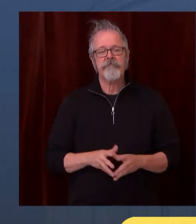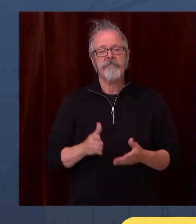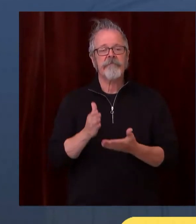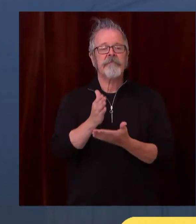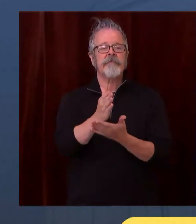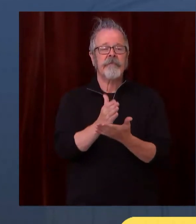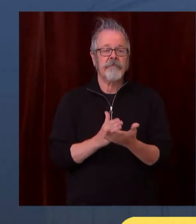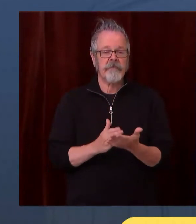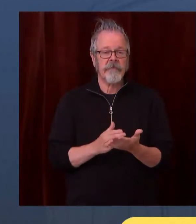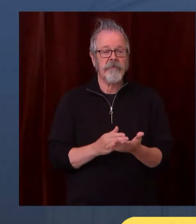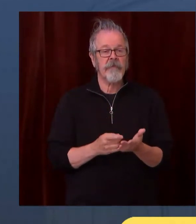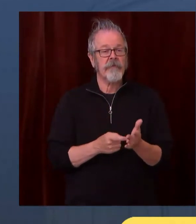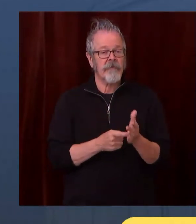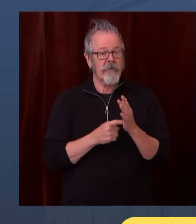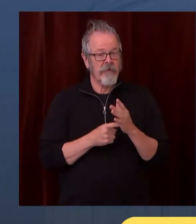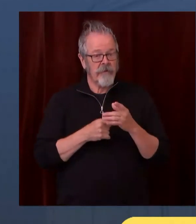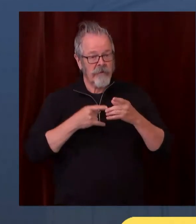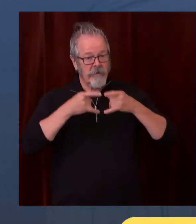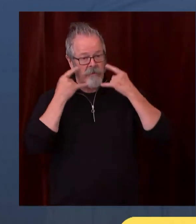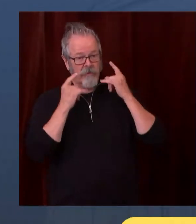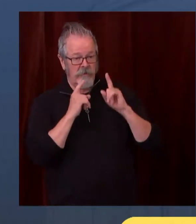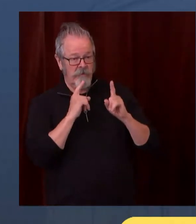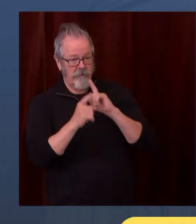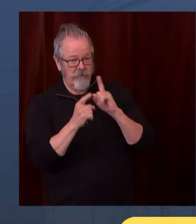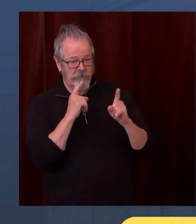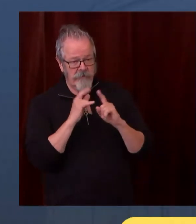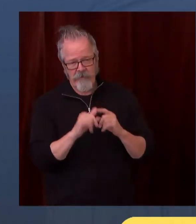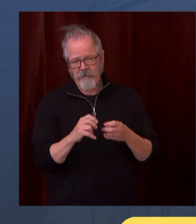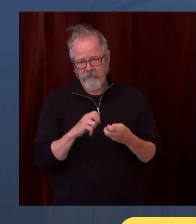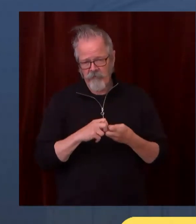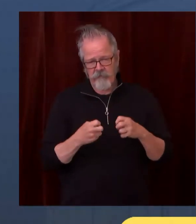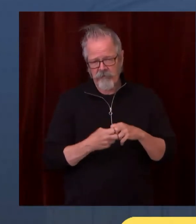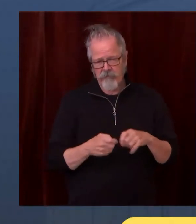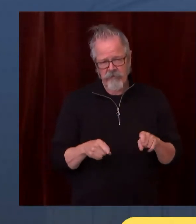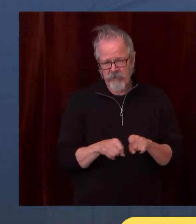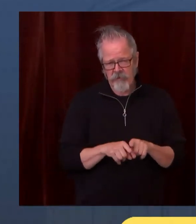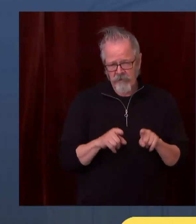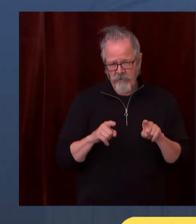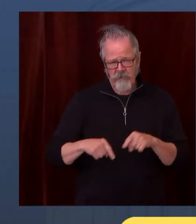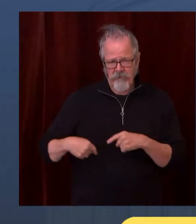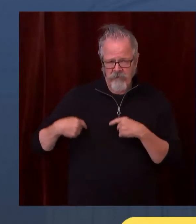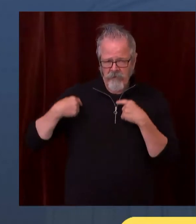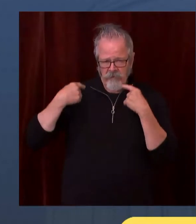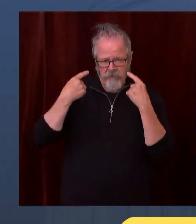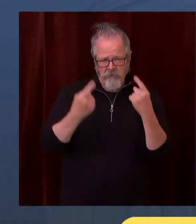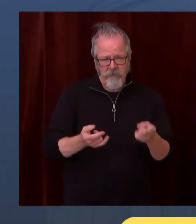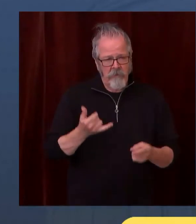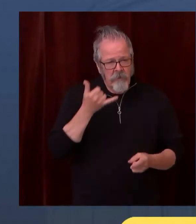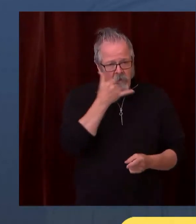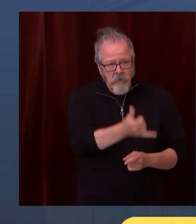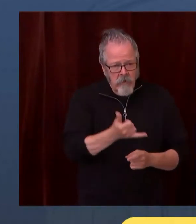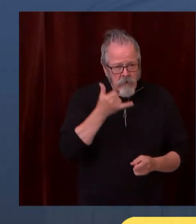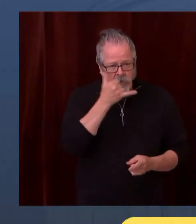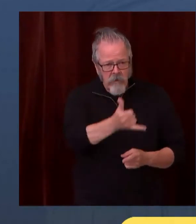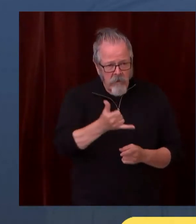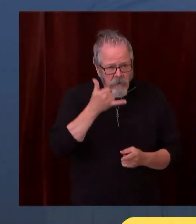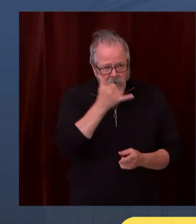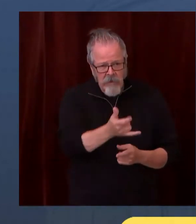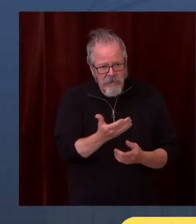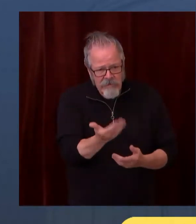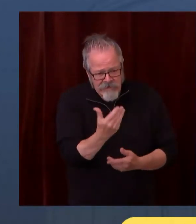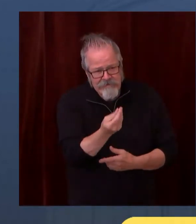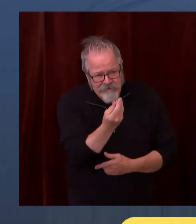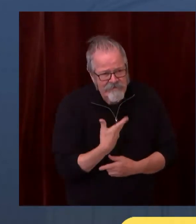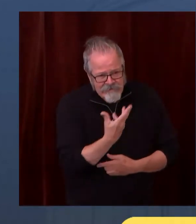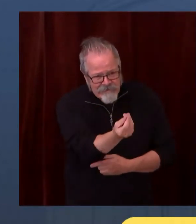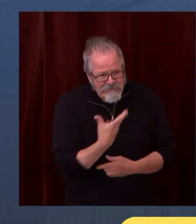Jerry, would you like to ask a follow-up? Yes, please. Thank you. The Governor, on the Postal Service, I wonder, the